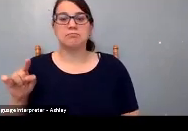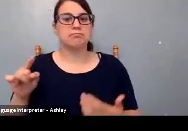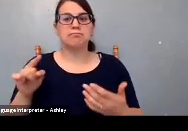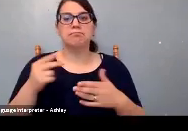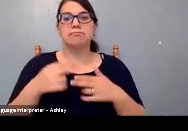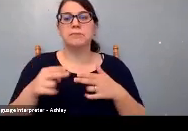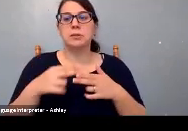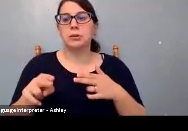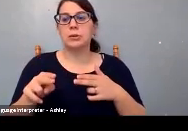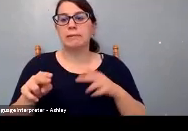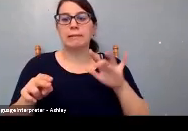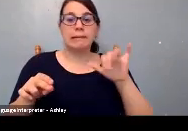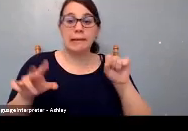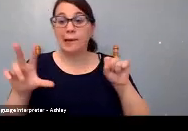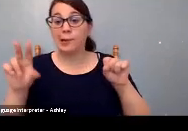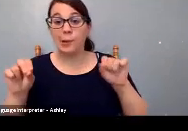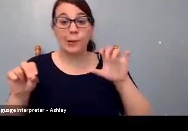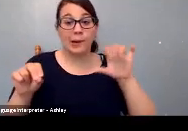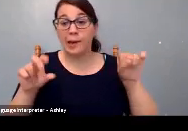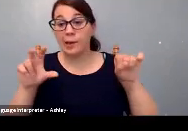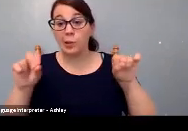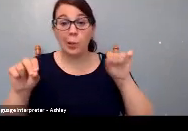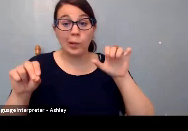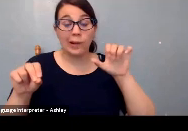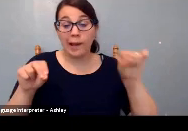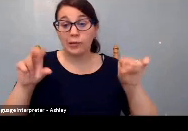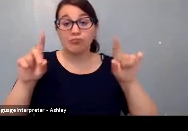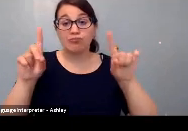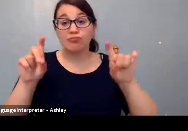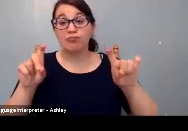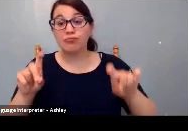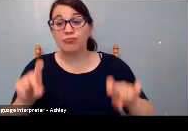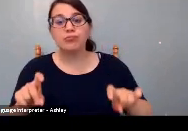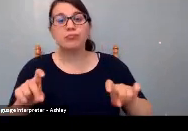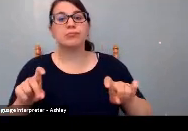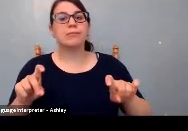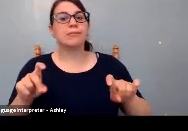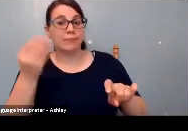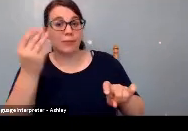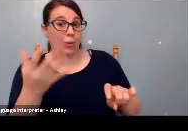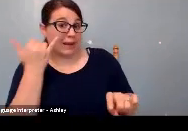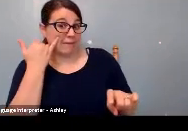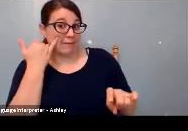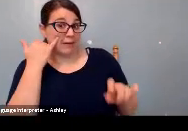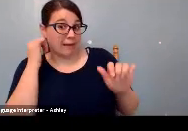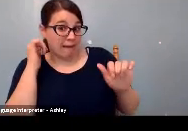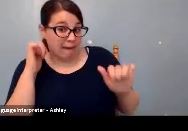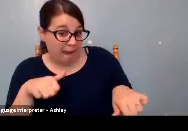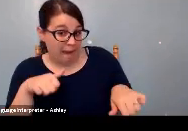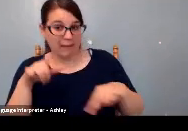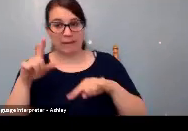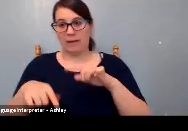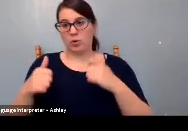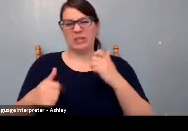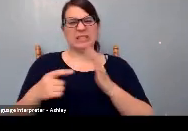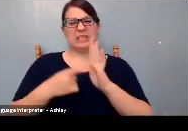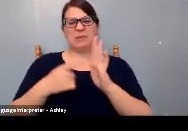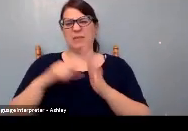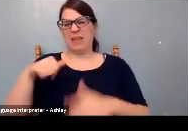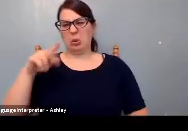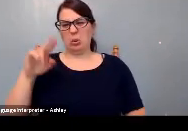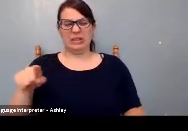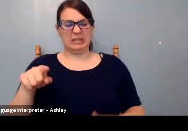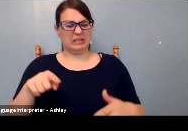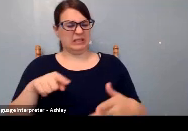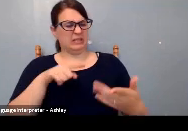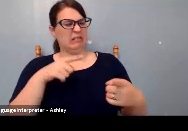that will tell you if you're eligible to open an account. However, sometimes people run into roadblocks with the quiz and then they think they're